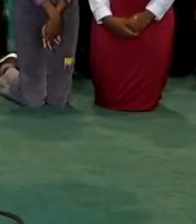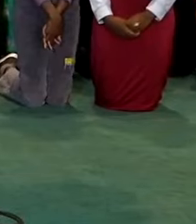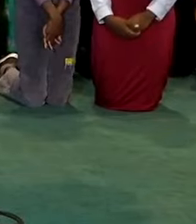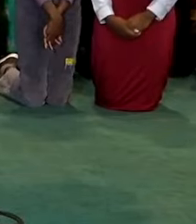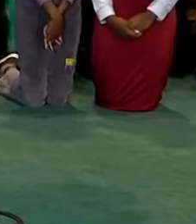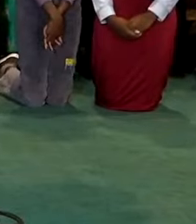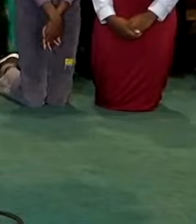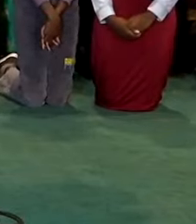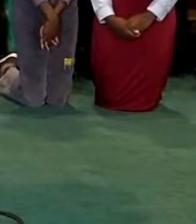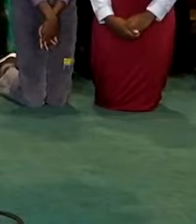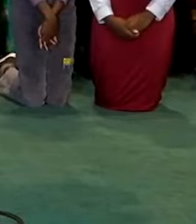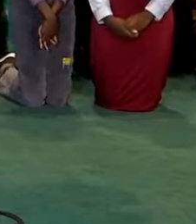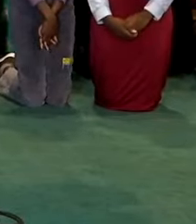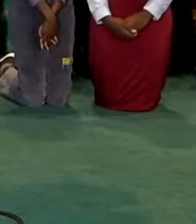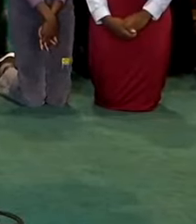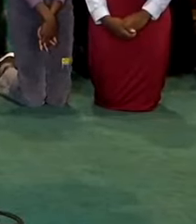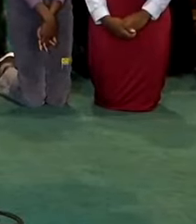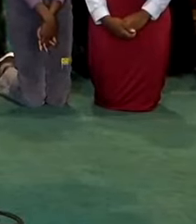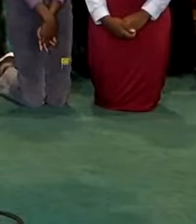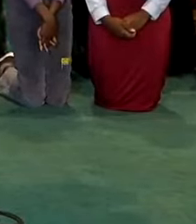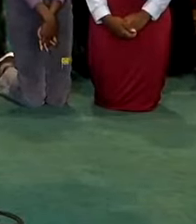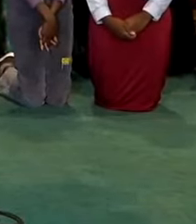peace like a